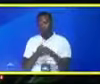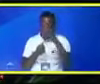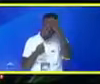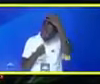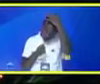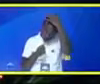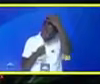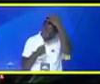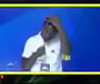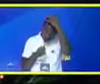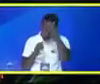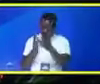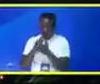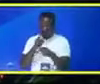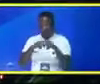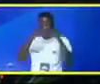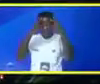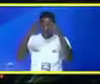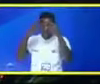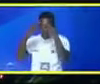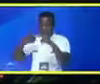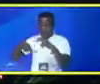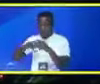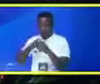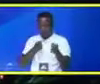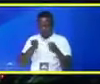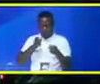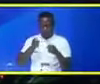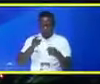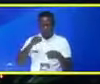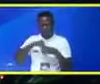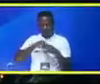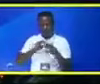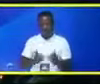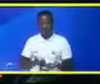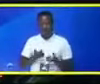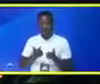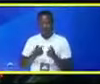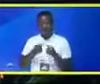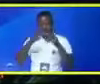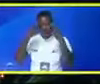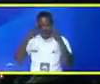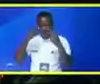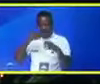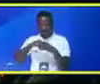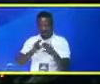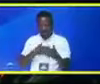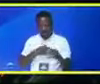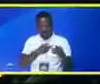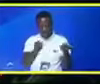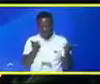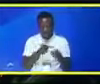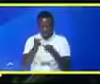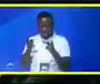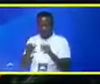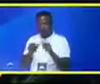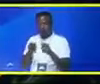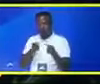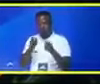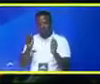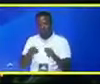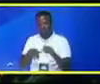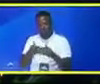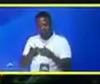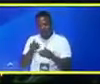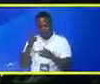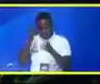We control the happenings around our life, the happenings around our territory, by understanding